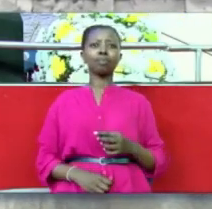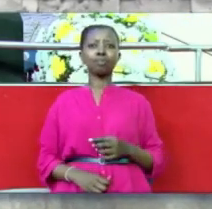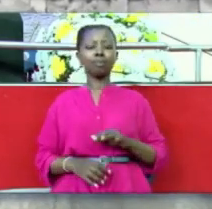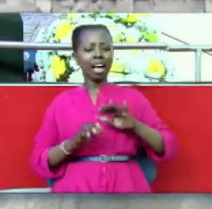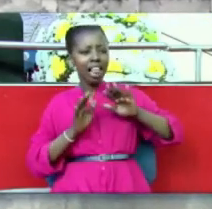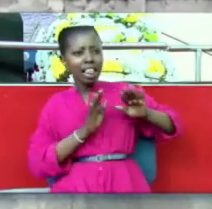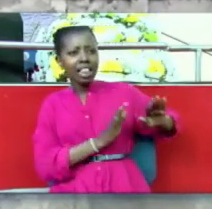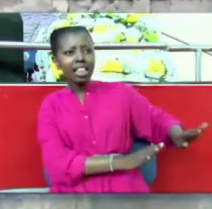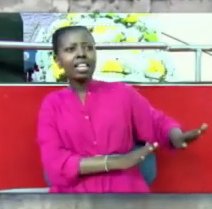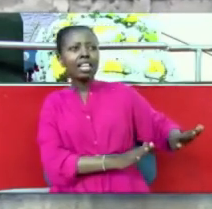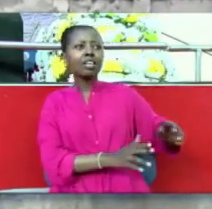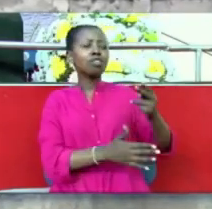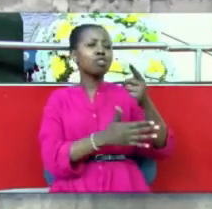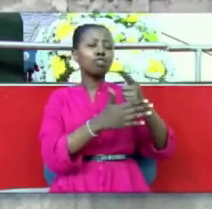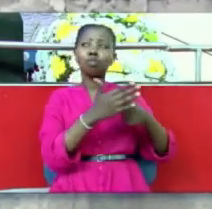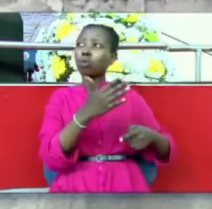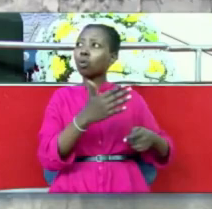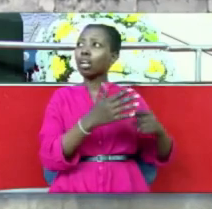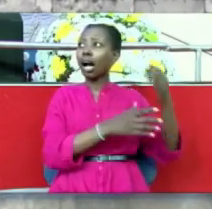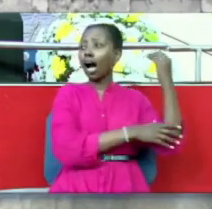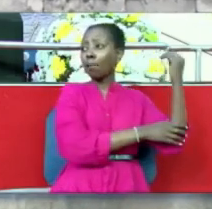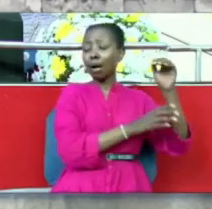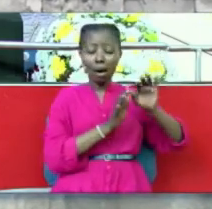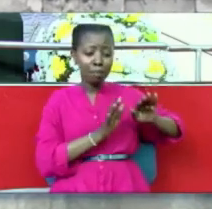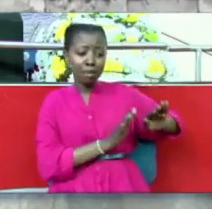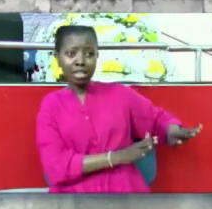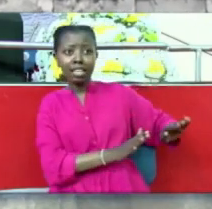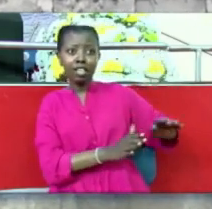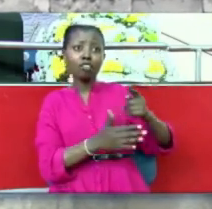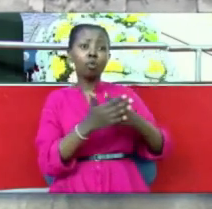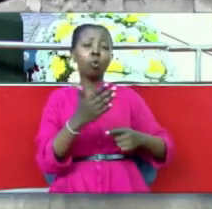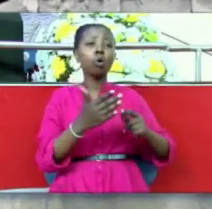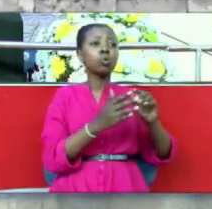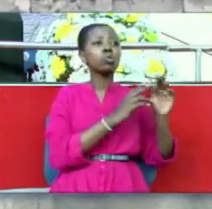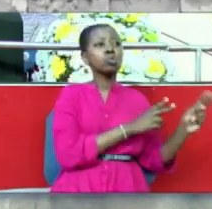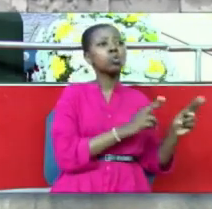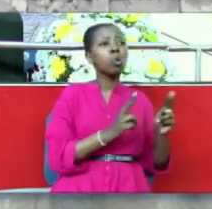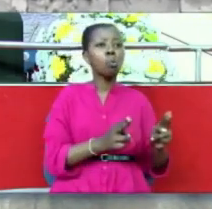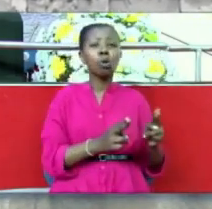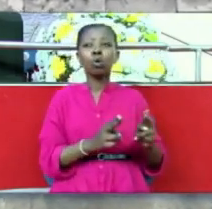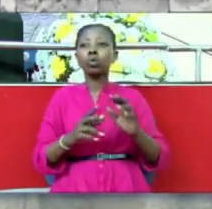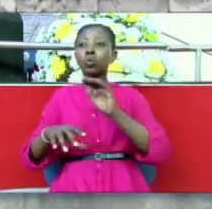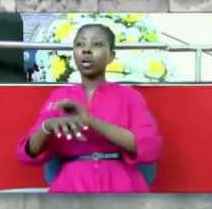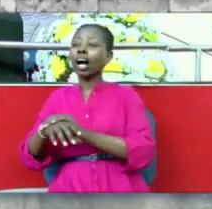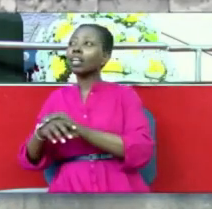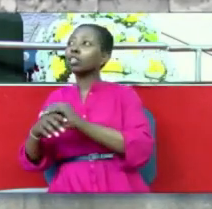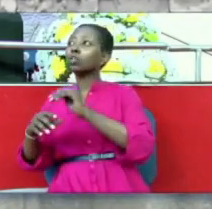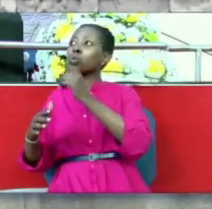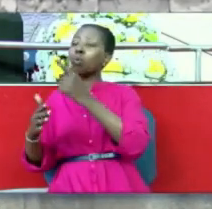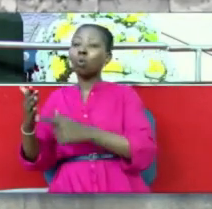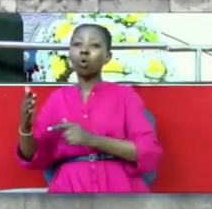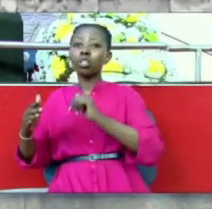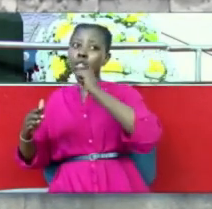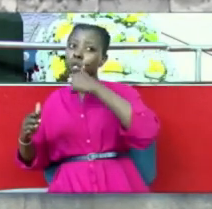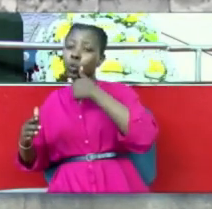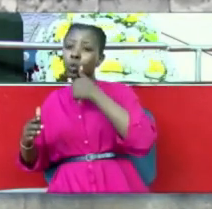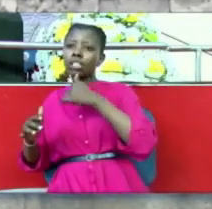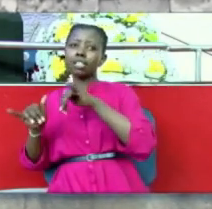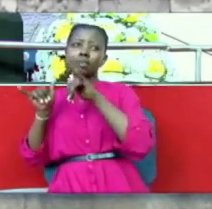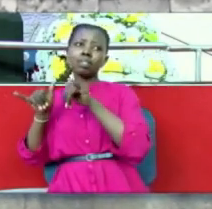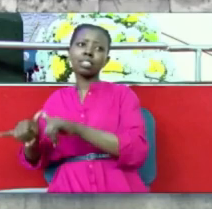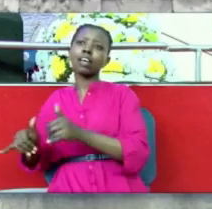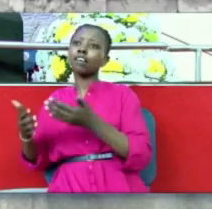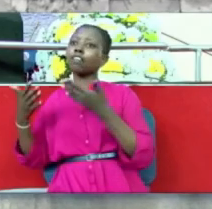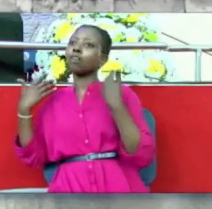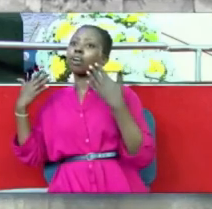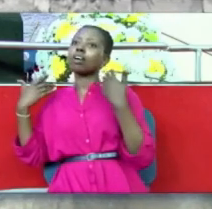was common. Abraham akaacha to get what was real and permanent. Oh, some of us